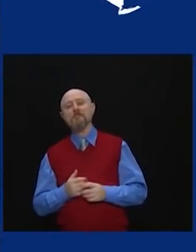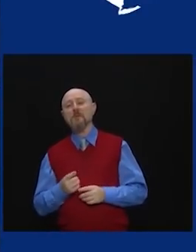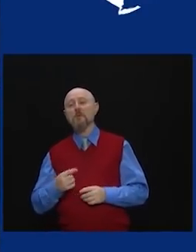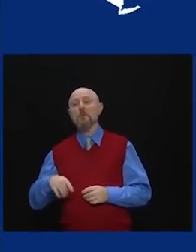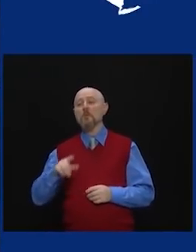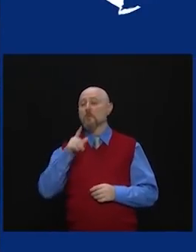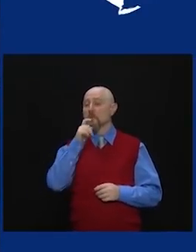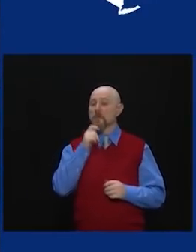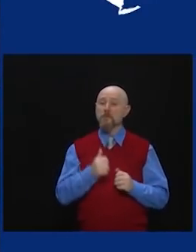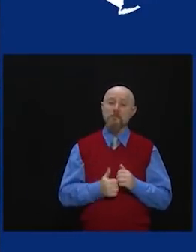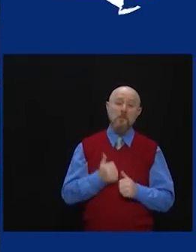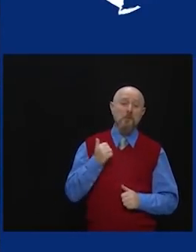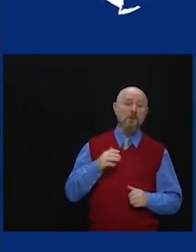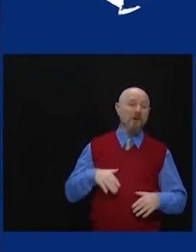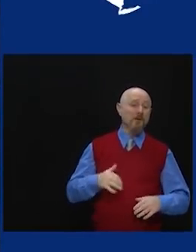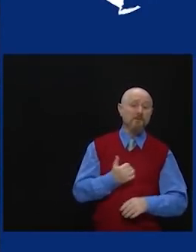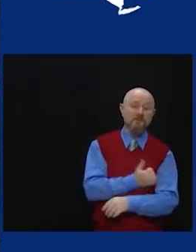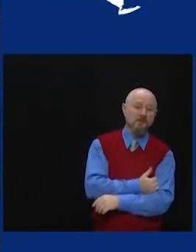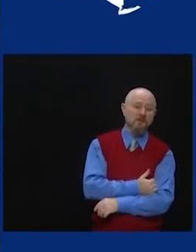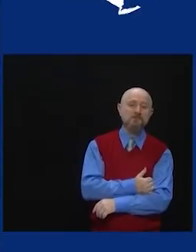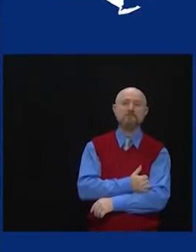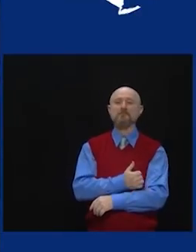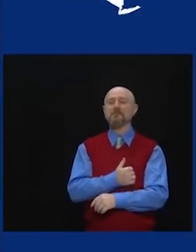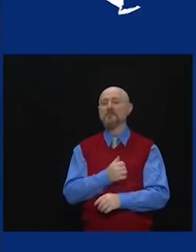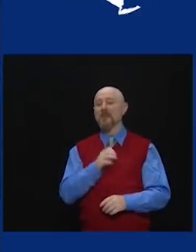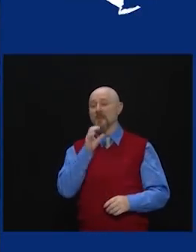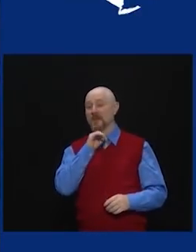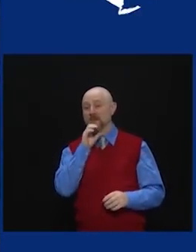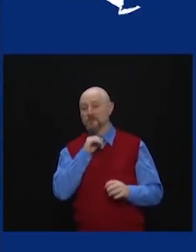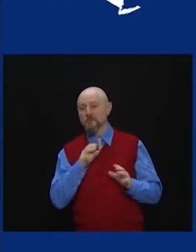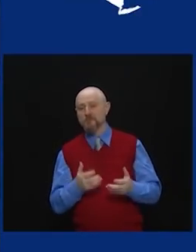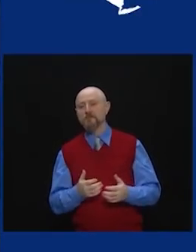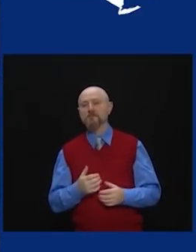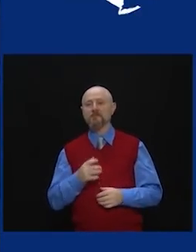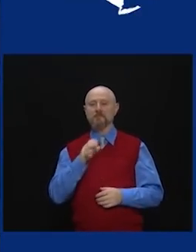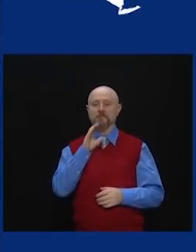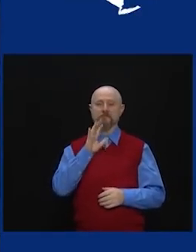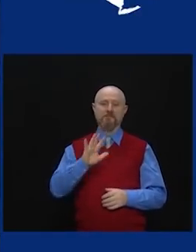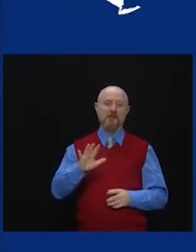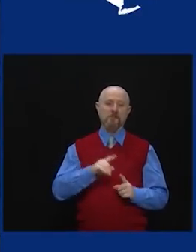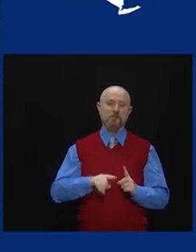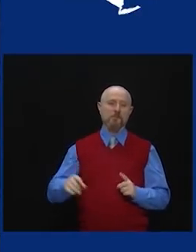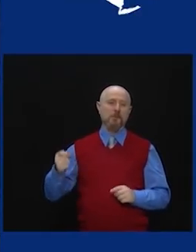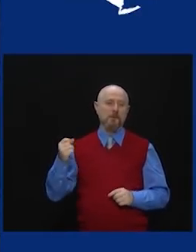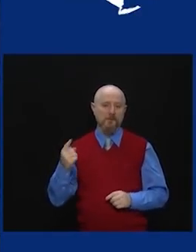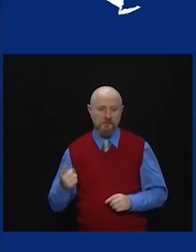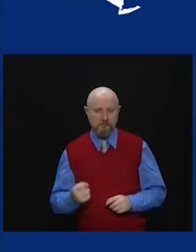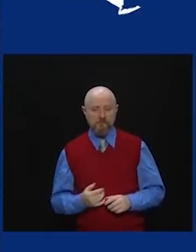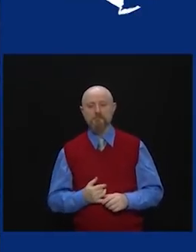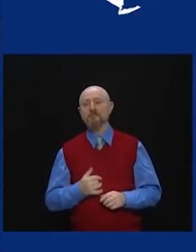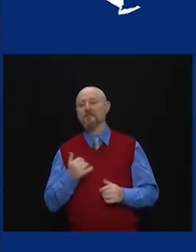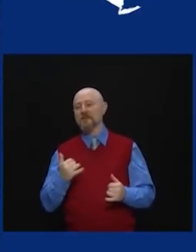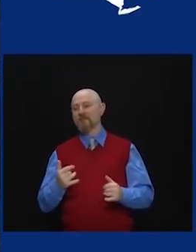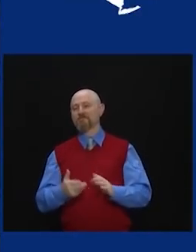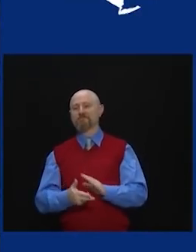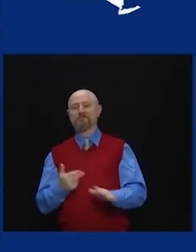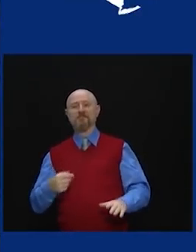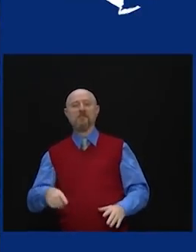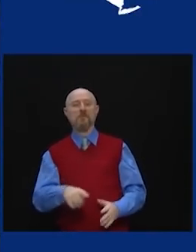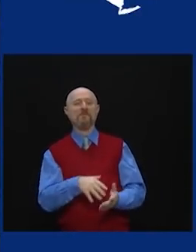York, 5 to 11-year-olds. 5 to 11-year-olds. This has now become a vulnerable population, and there is no